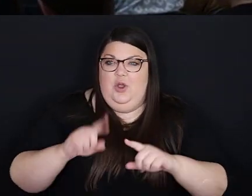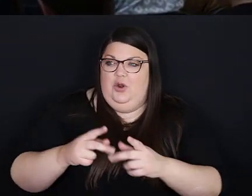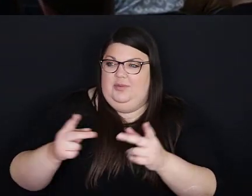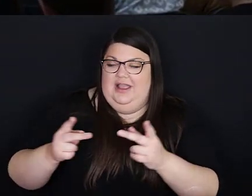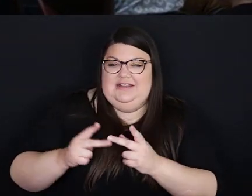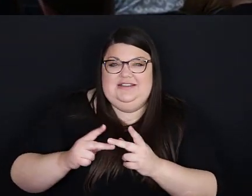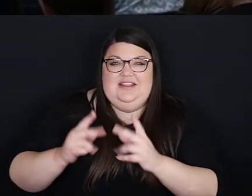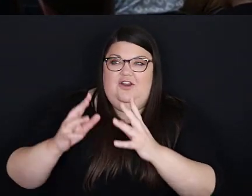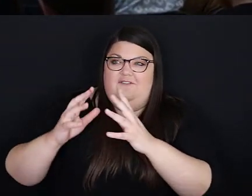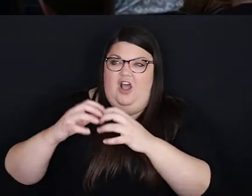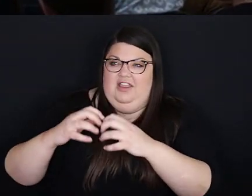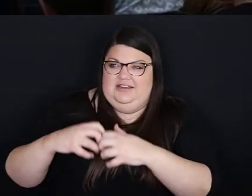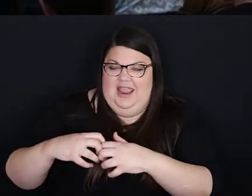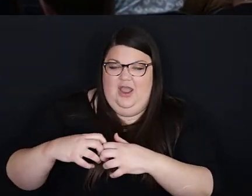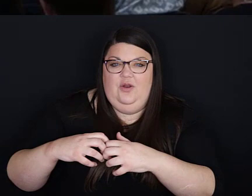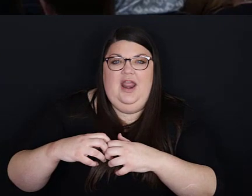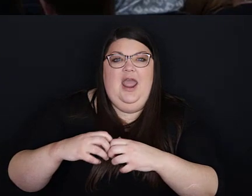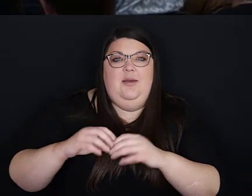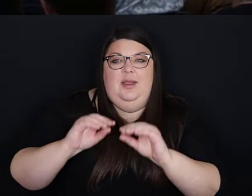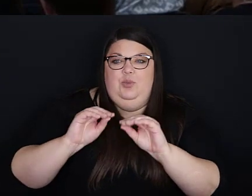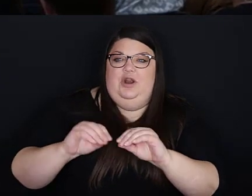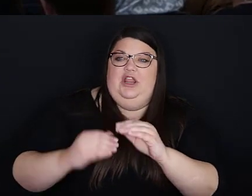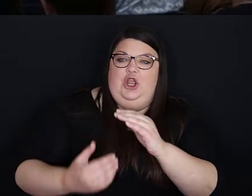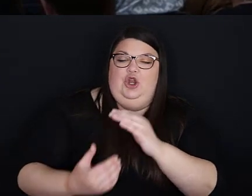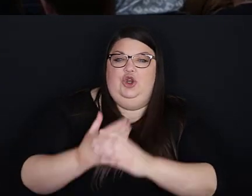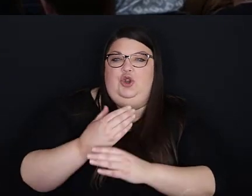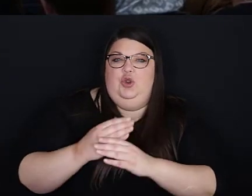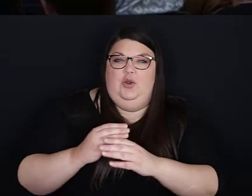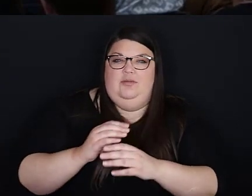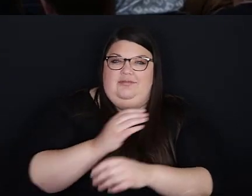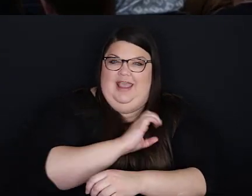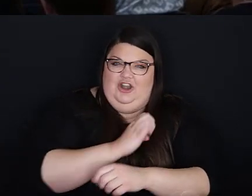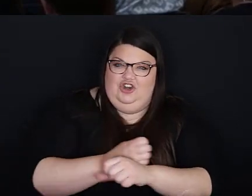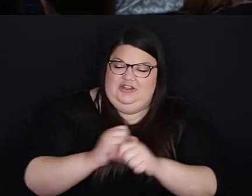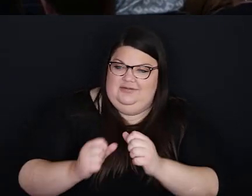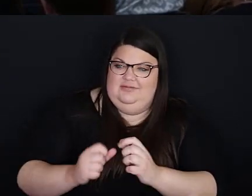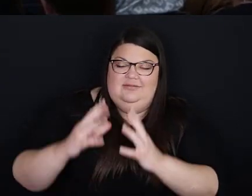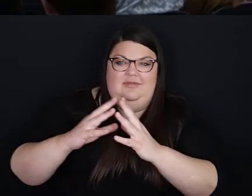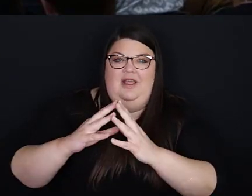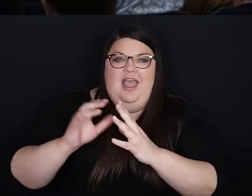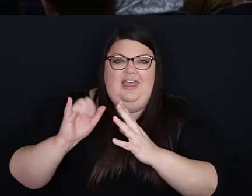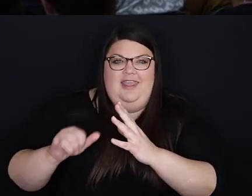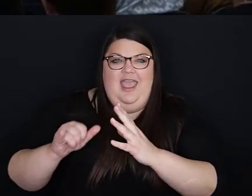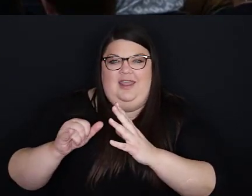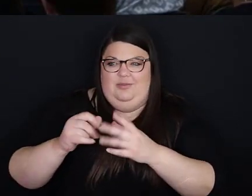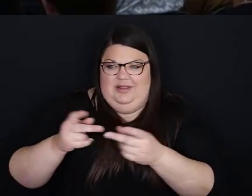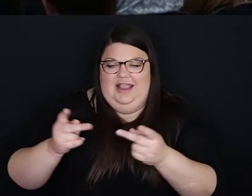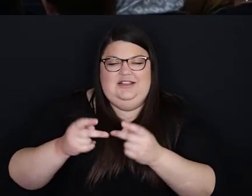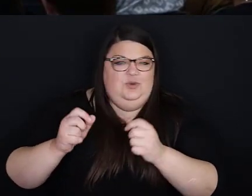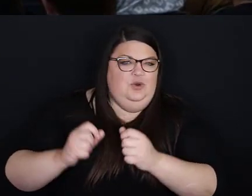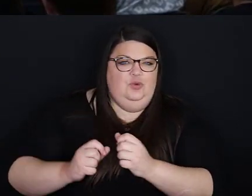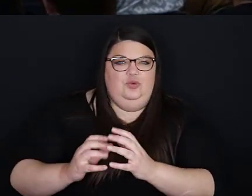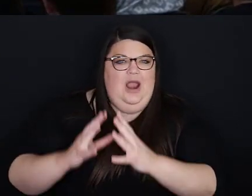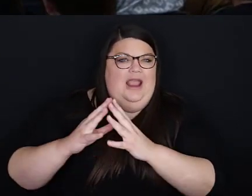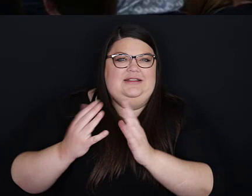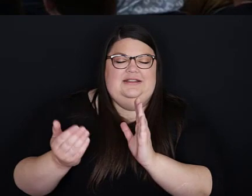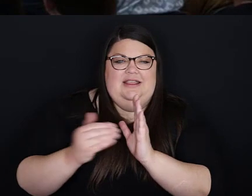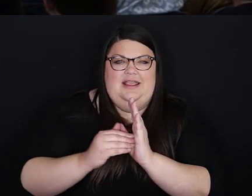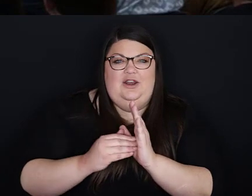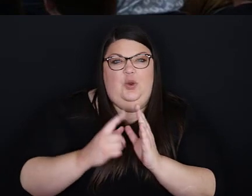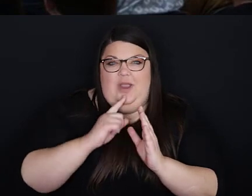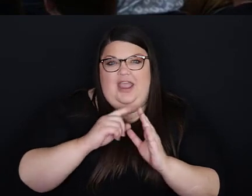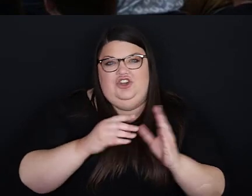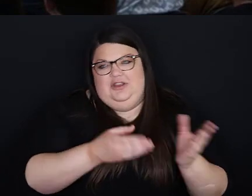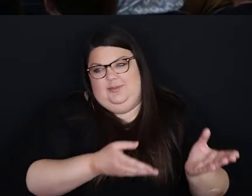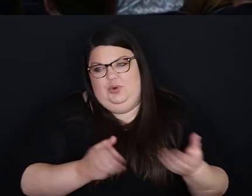to places that are falling down, and by putting a new spark of energy there, we regenerate that place so that it will rise again. We actually